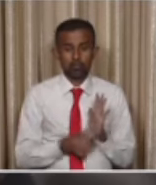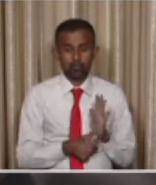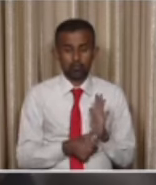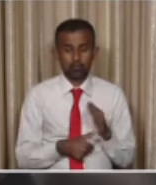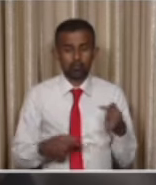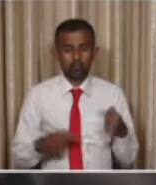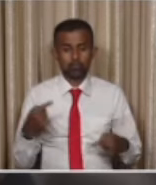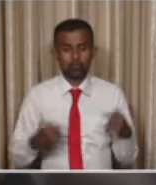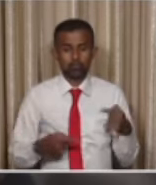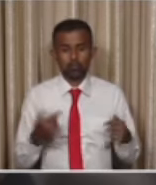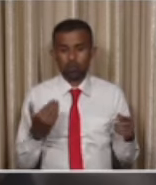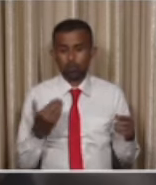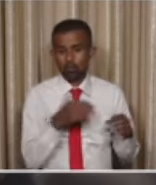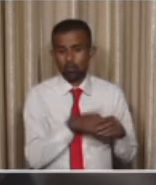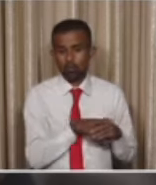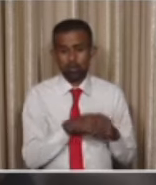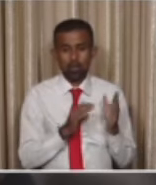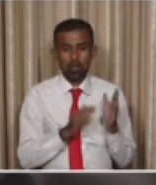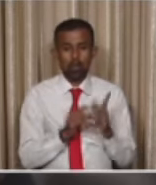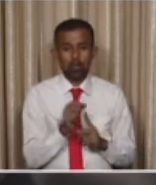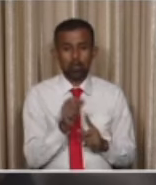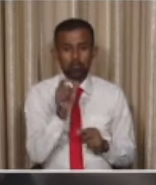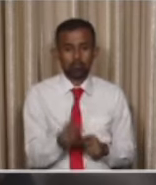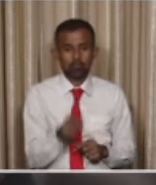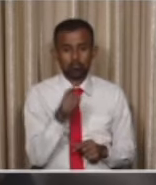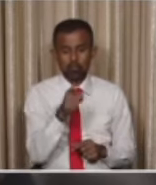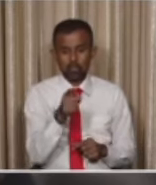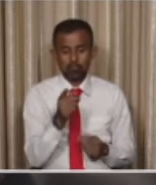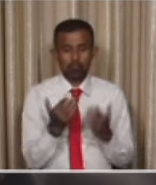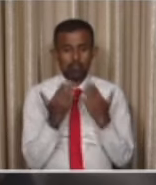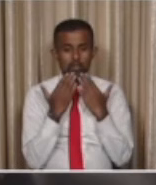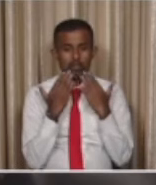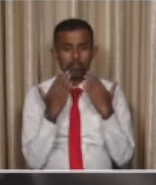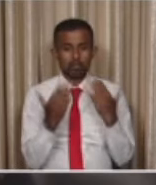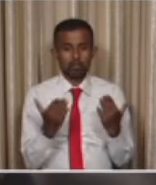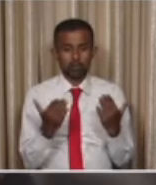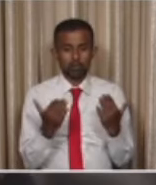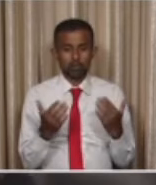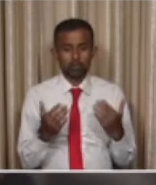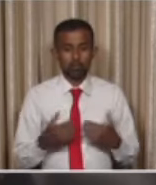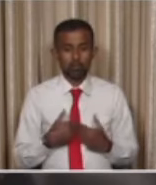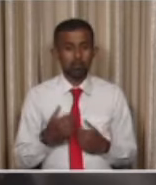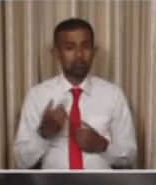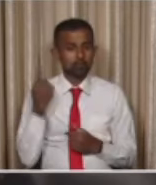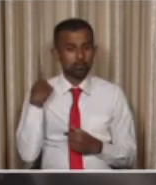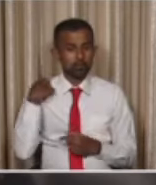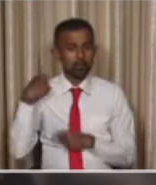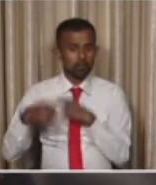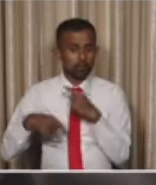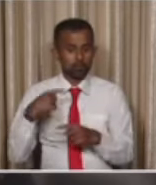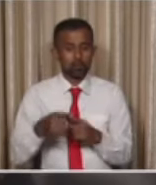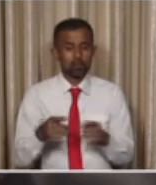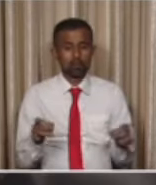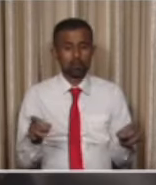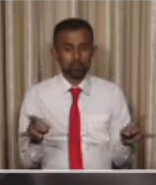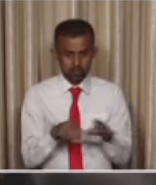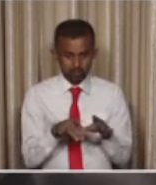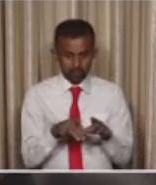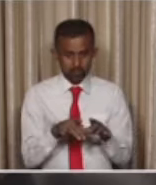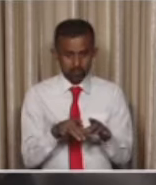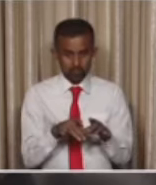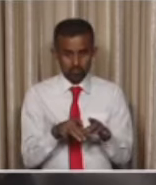we should have kept up with the times, but at least now a new piece of legislation is being introduced.